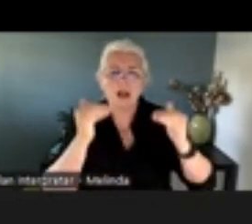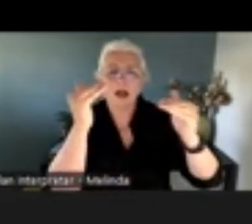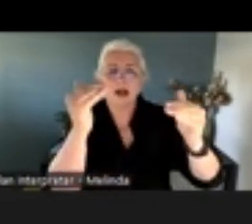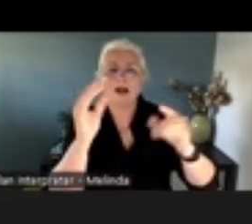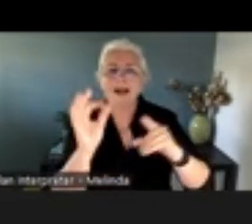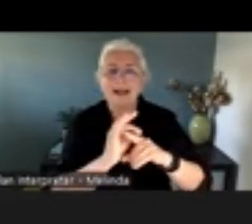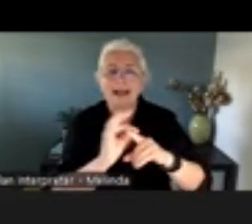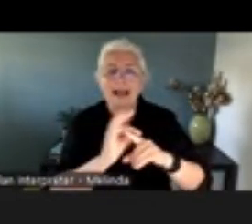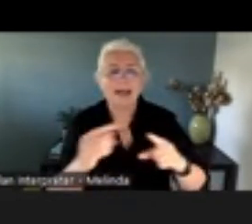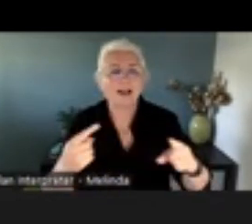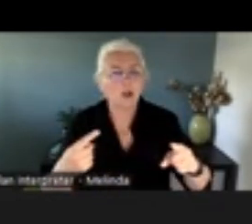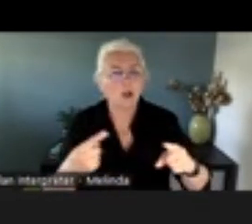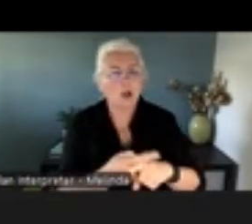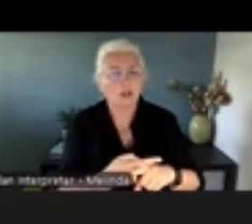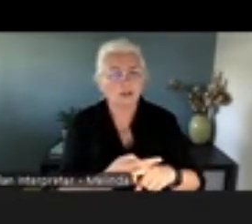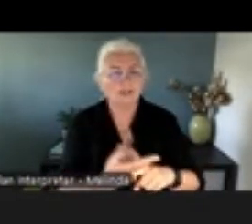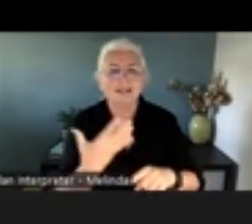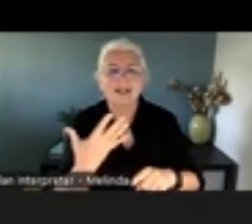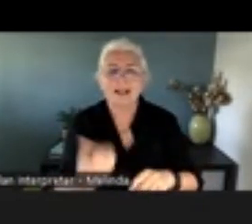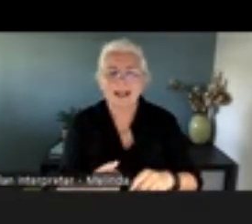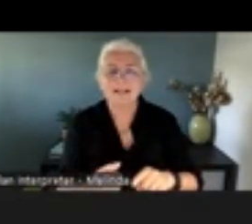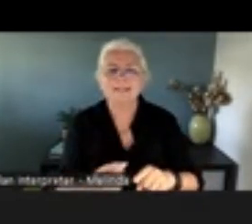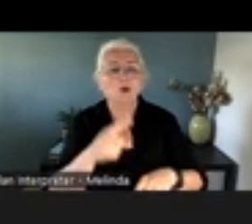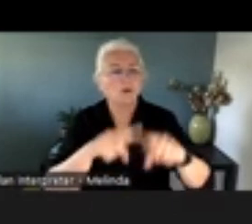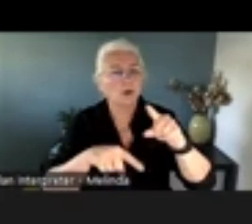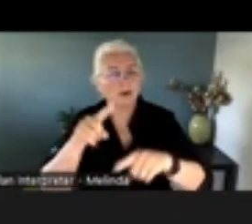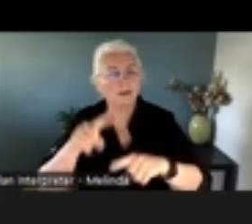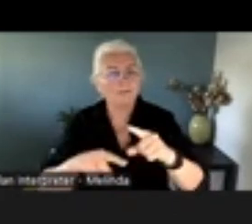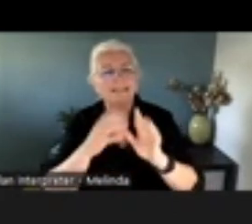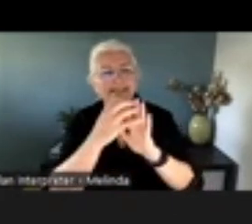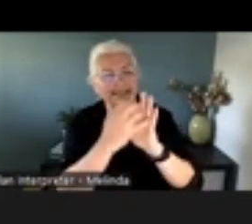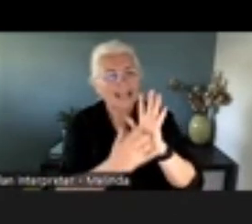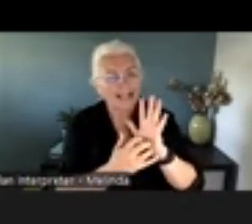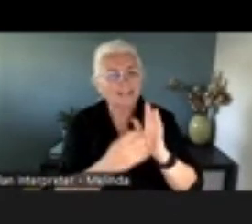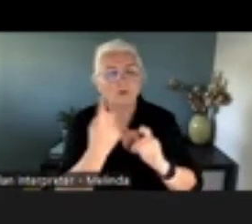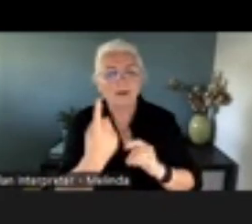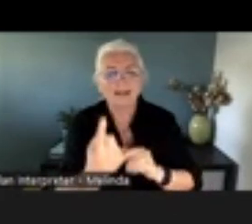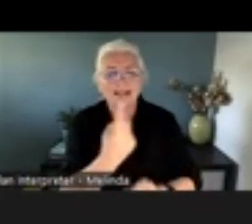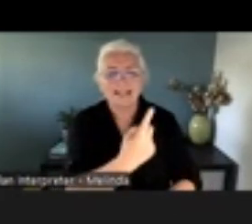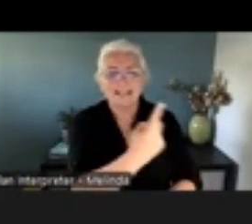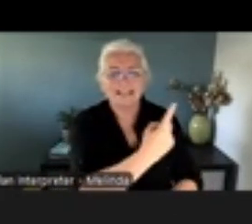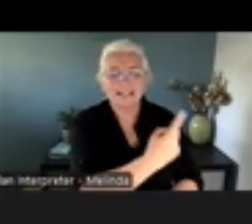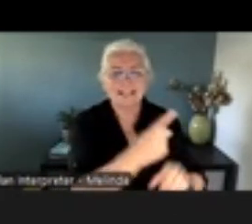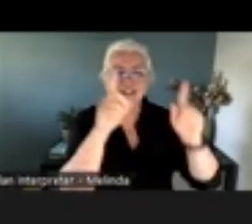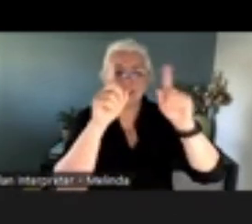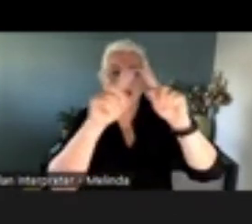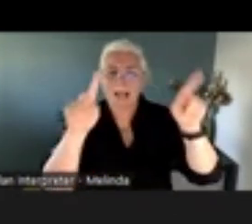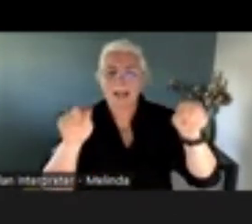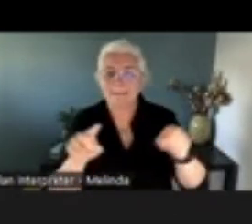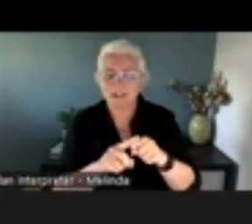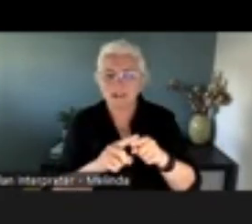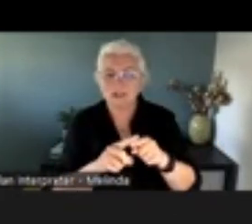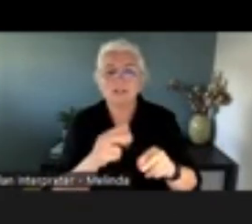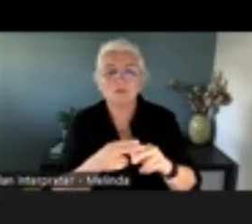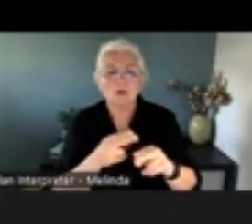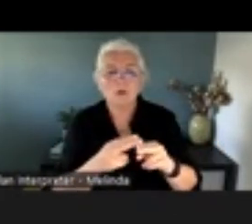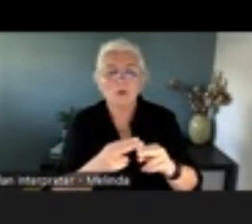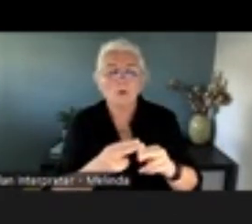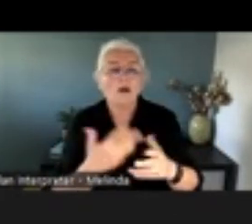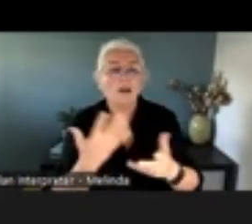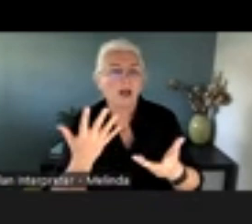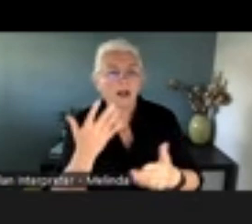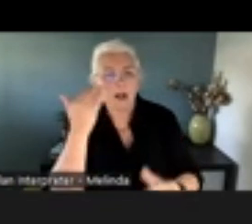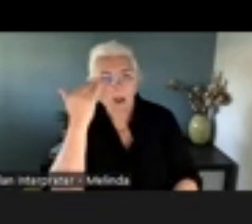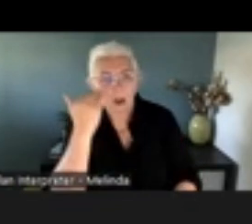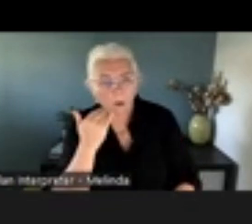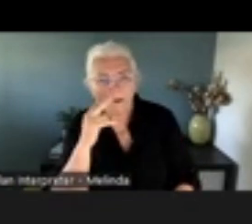and everything has alternative text provided for each image. So this makes it accessible not only to people with lower vision who might